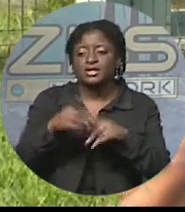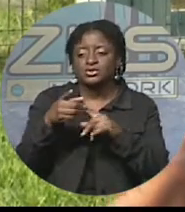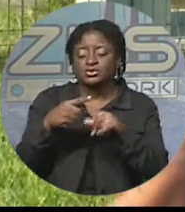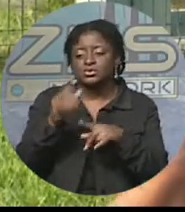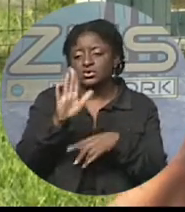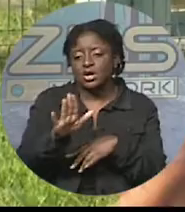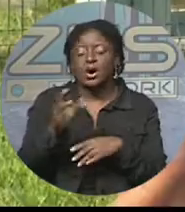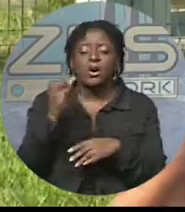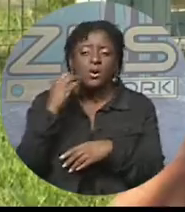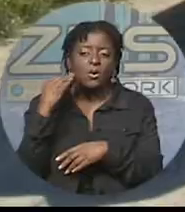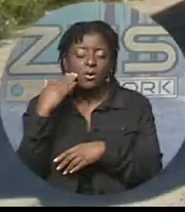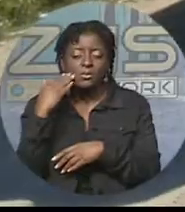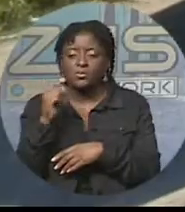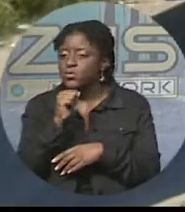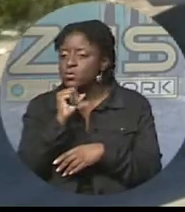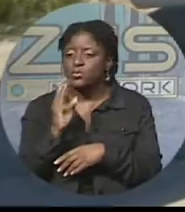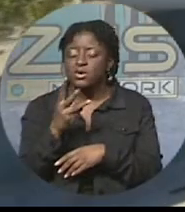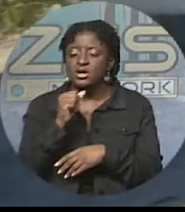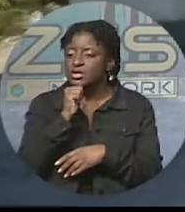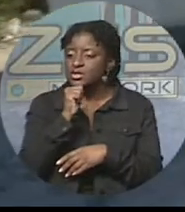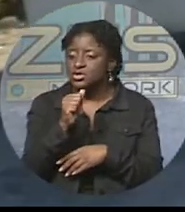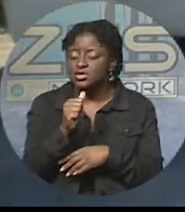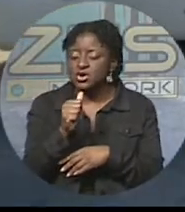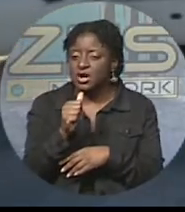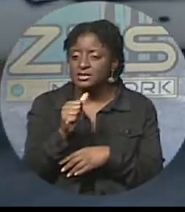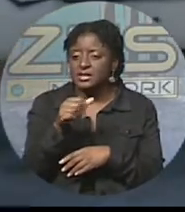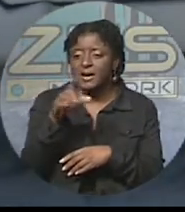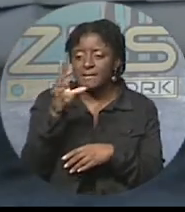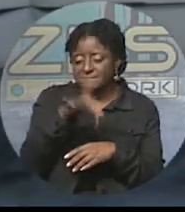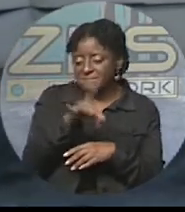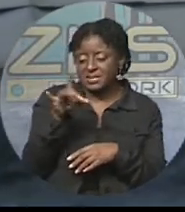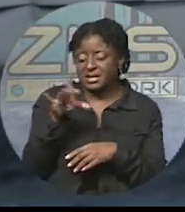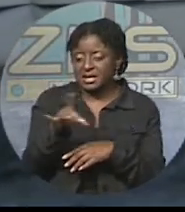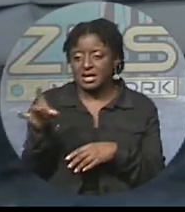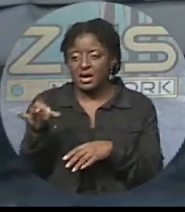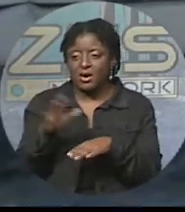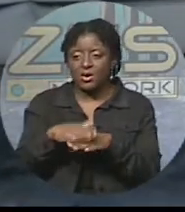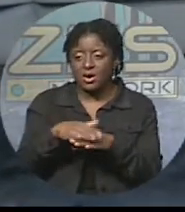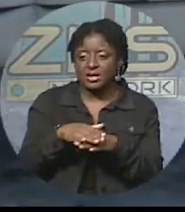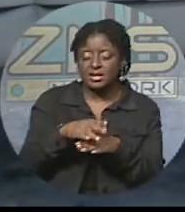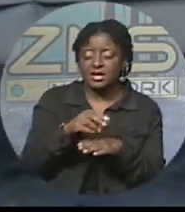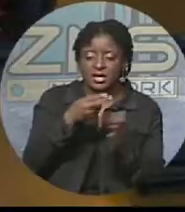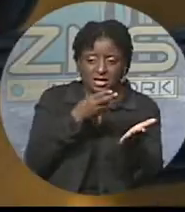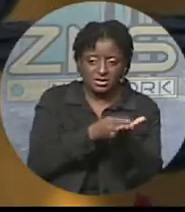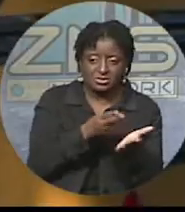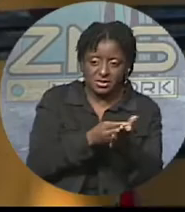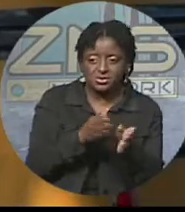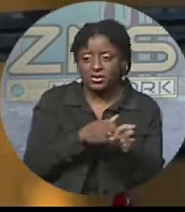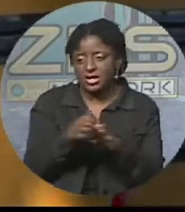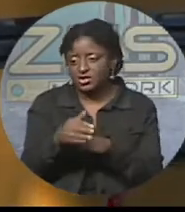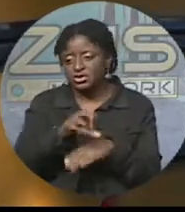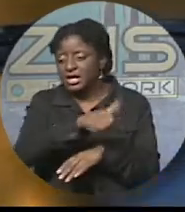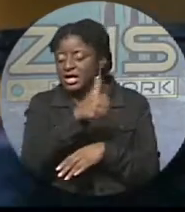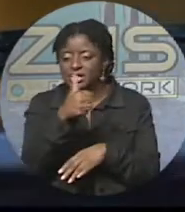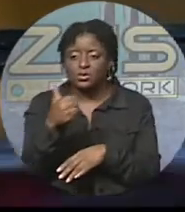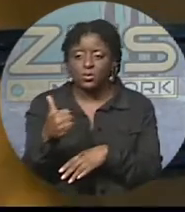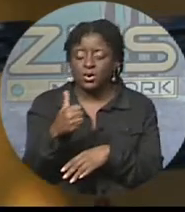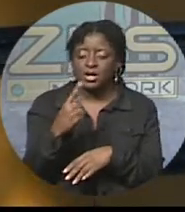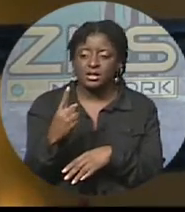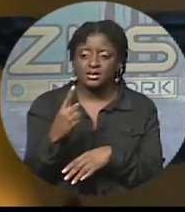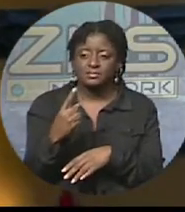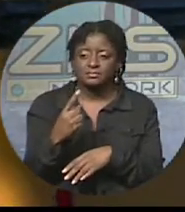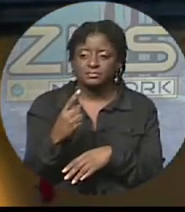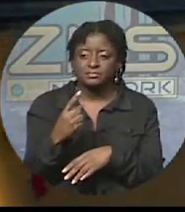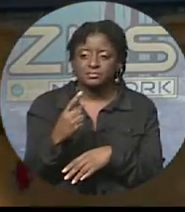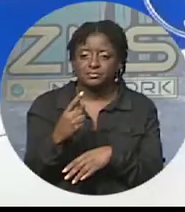Haitian and Jamaicans. That's everybody who here in the Bahamas illegal. Neely revealed that immigration apprehensions will occur 3 to 4